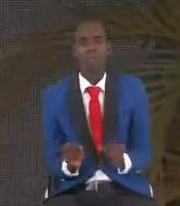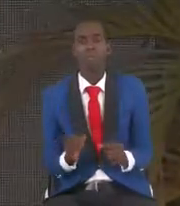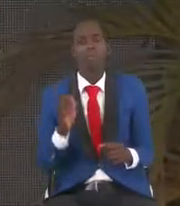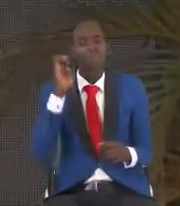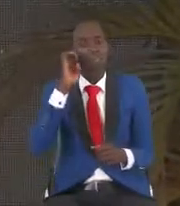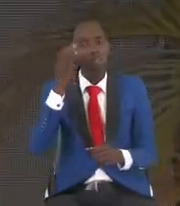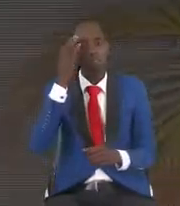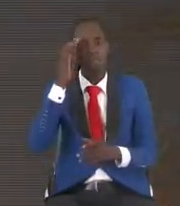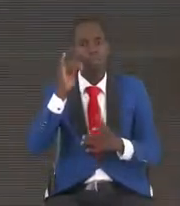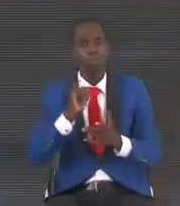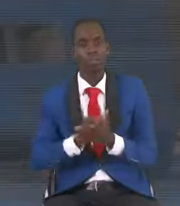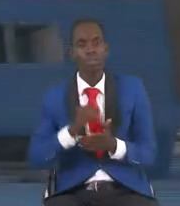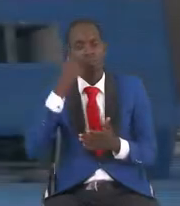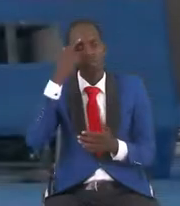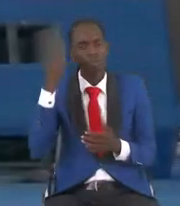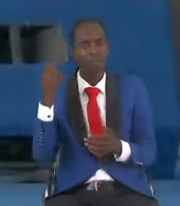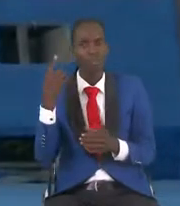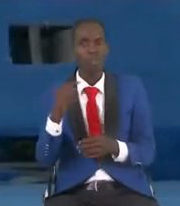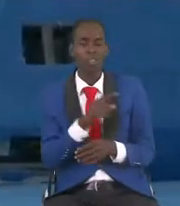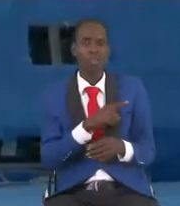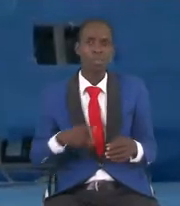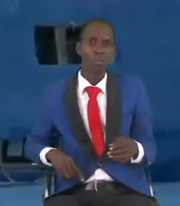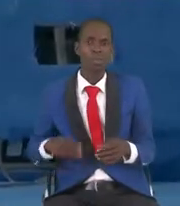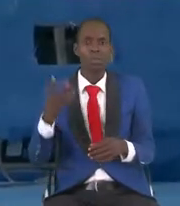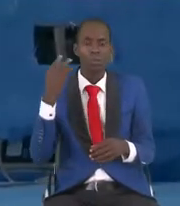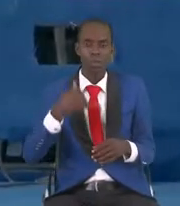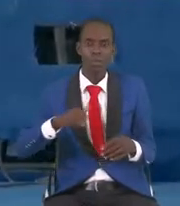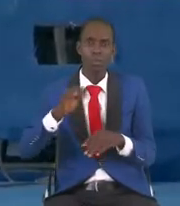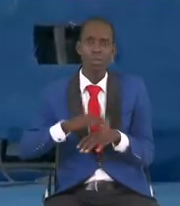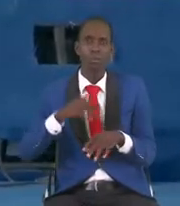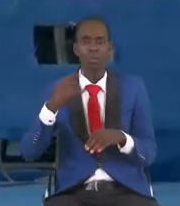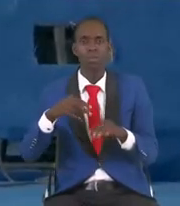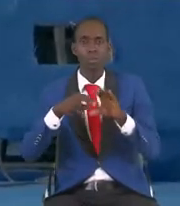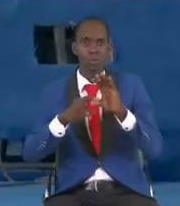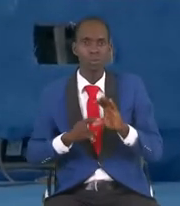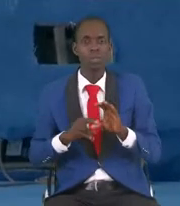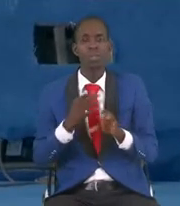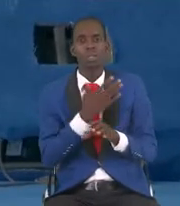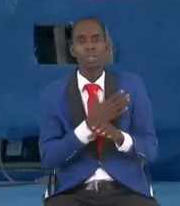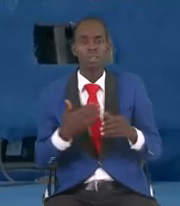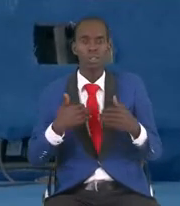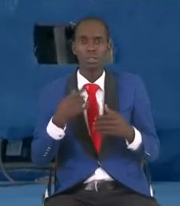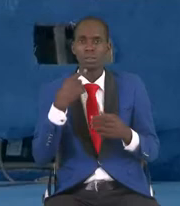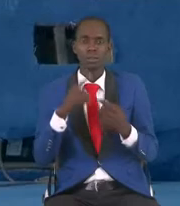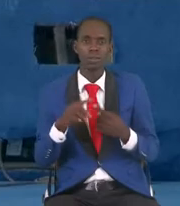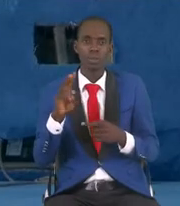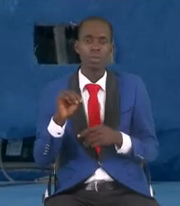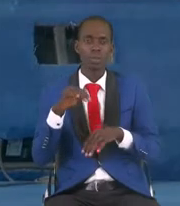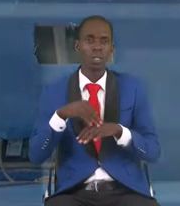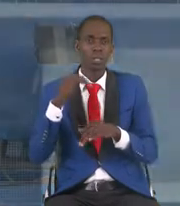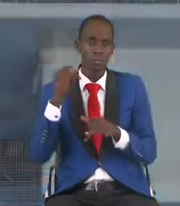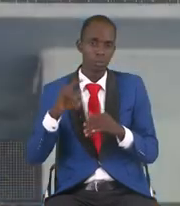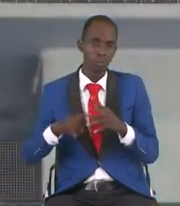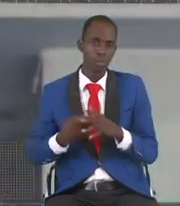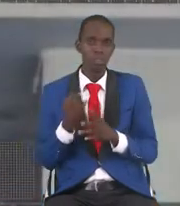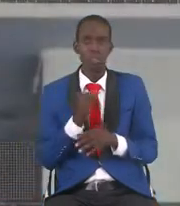that because the Lord was still on the throne, and the Lord had told him at the beginning, delivering